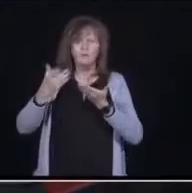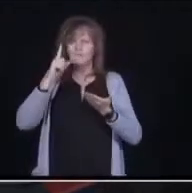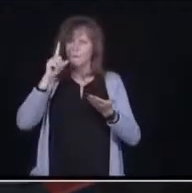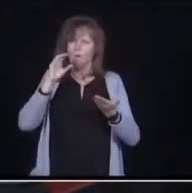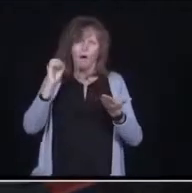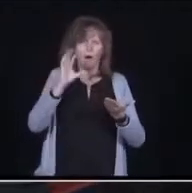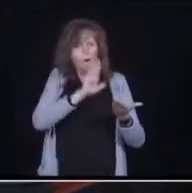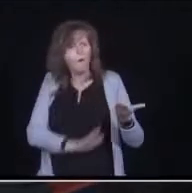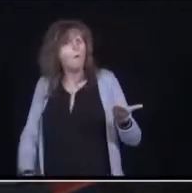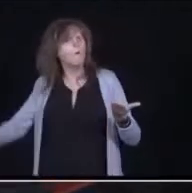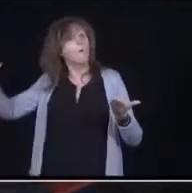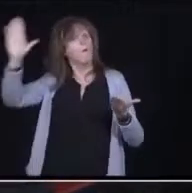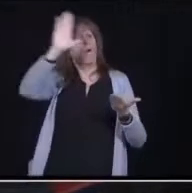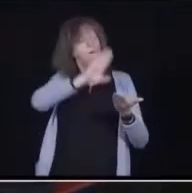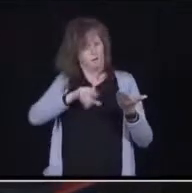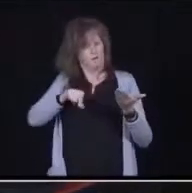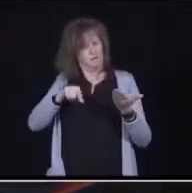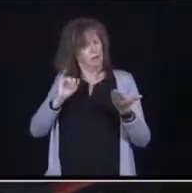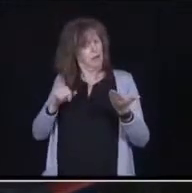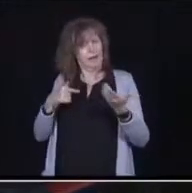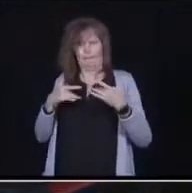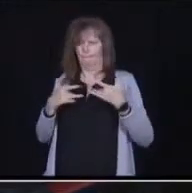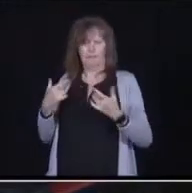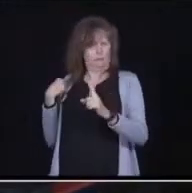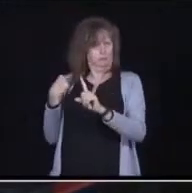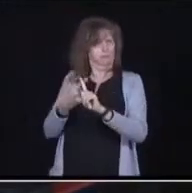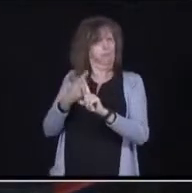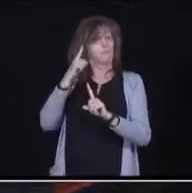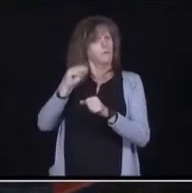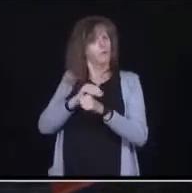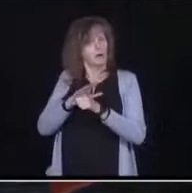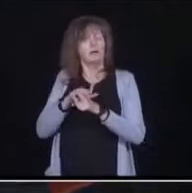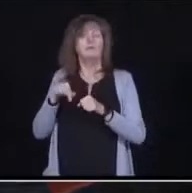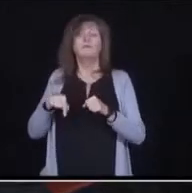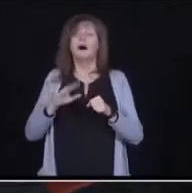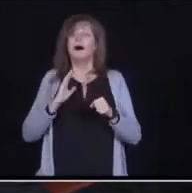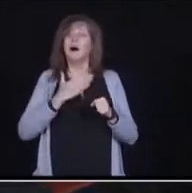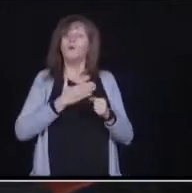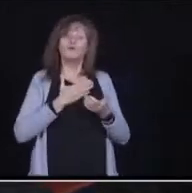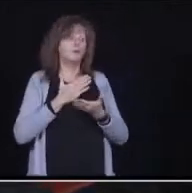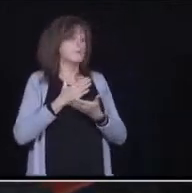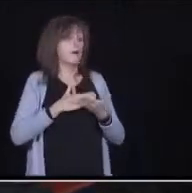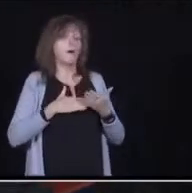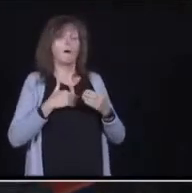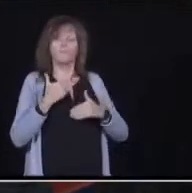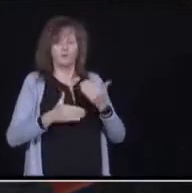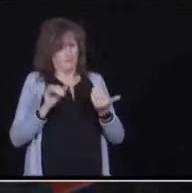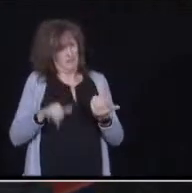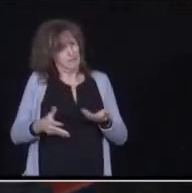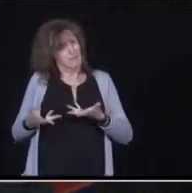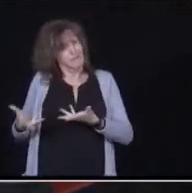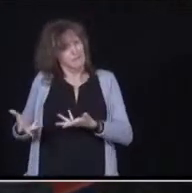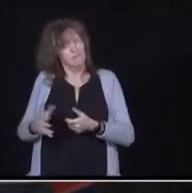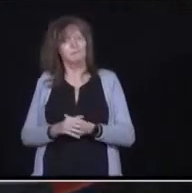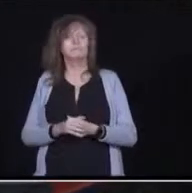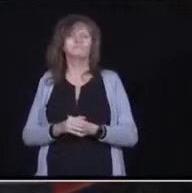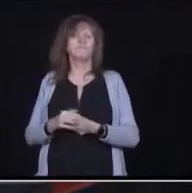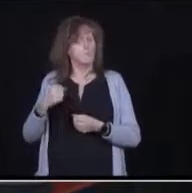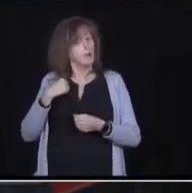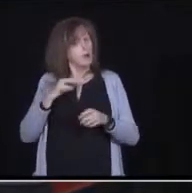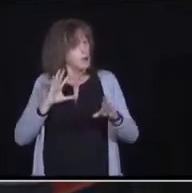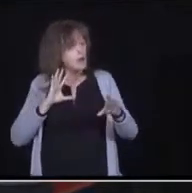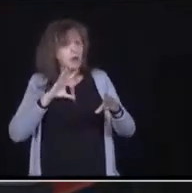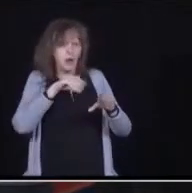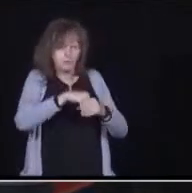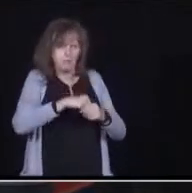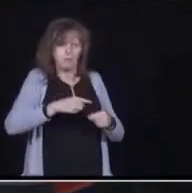been a critical part of our process. So I'm pleased to join Premier Ford, Minister Lecce, Mr. Elliott, and Dr.